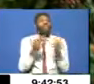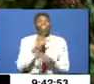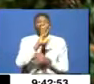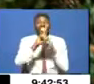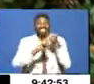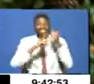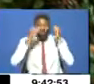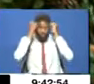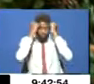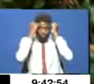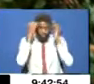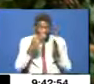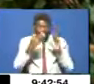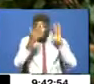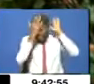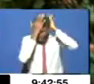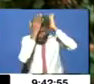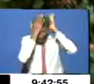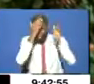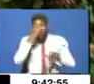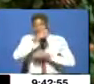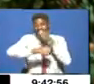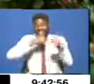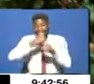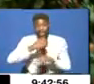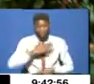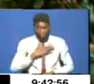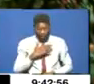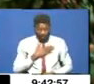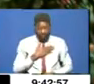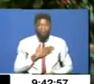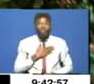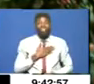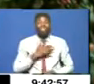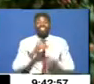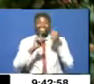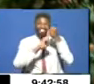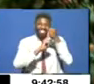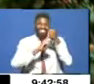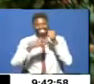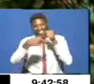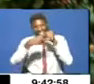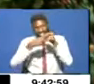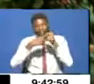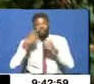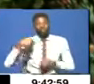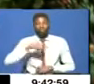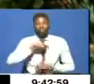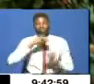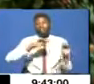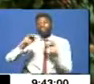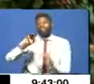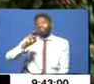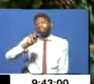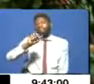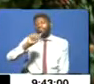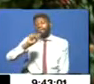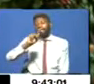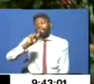students in Kakamega in my year, I think 6 or 7 of us managed to go to Makerere. Mm. I